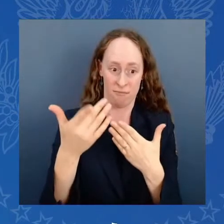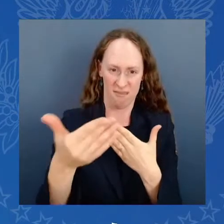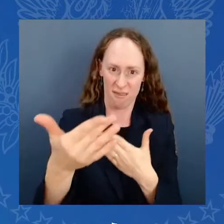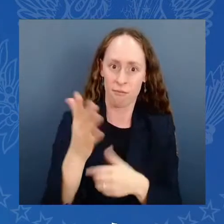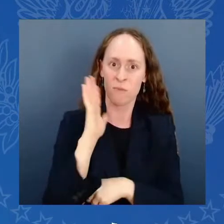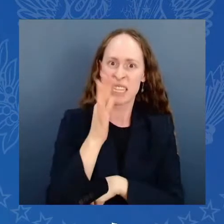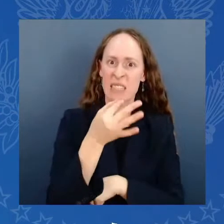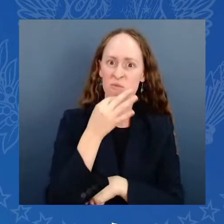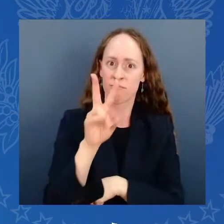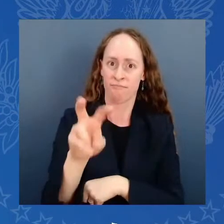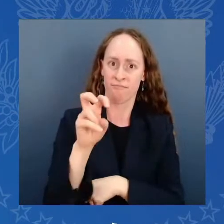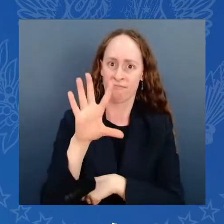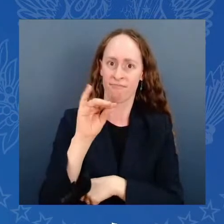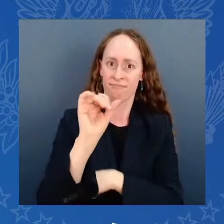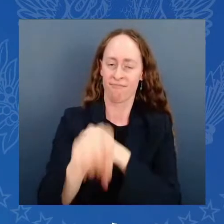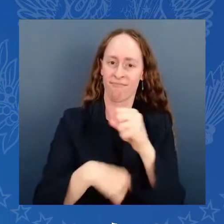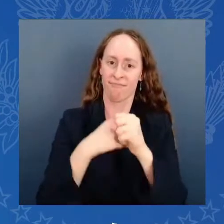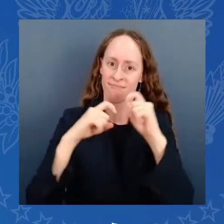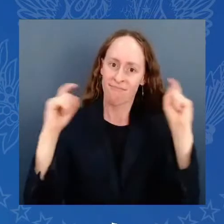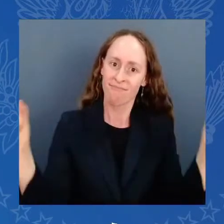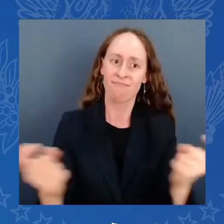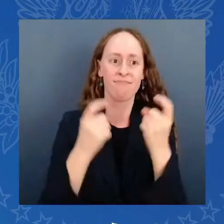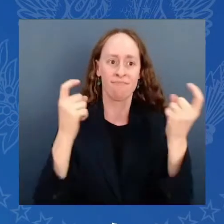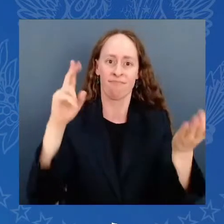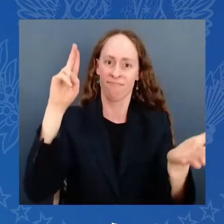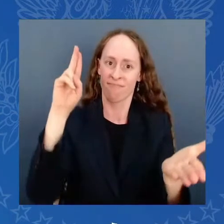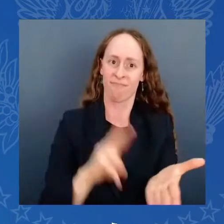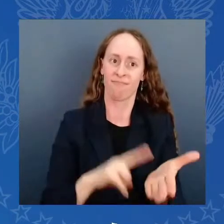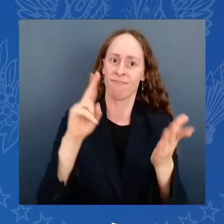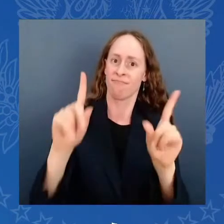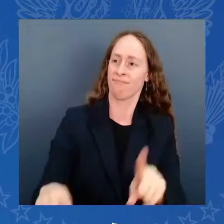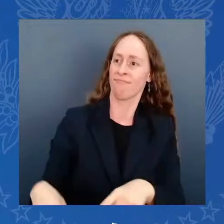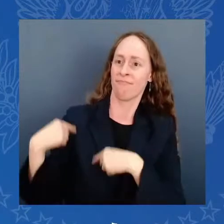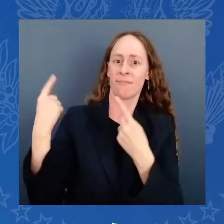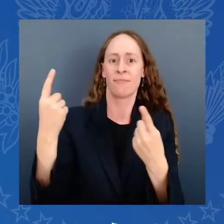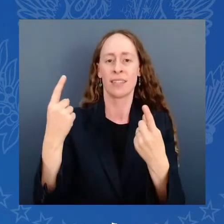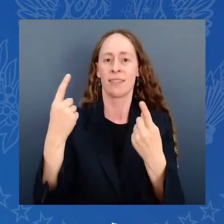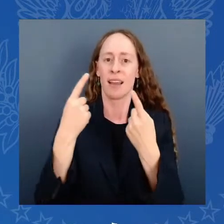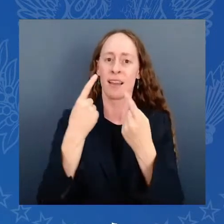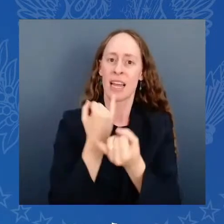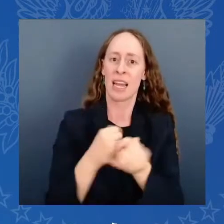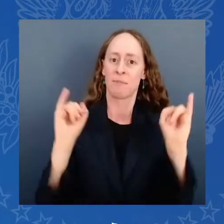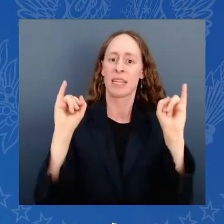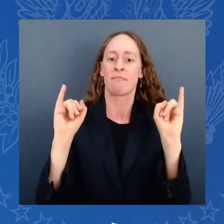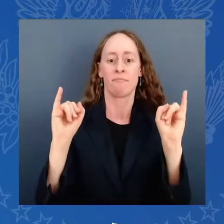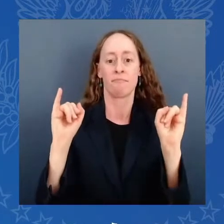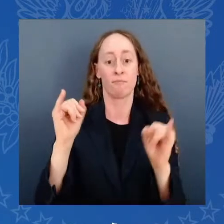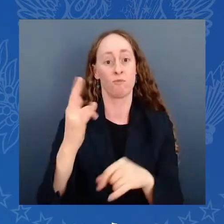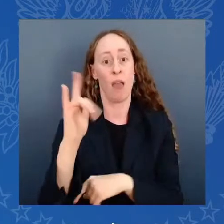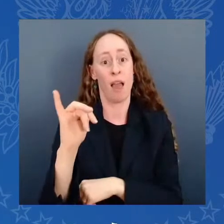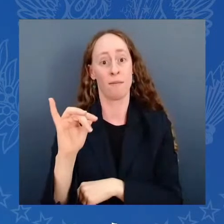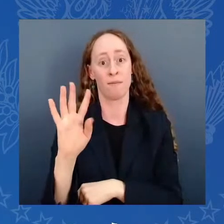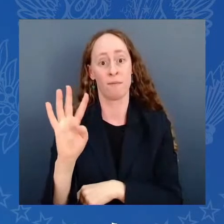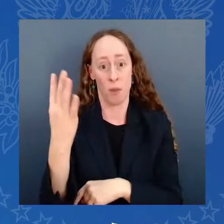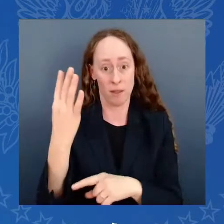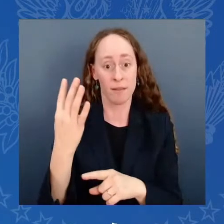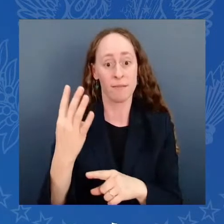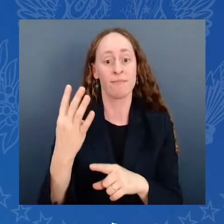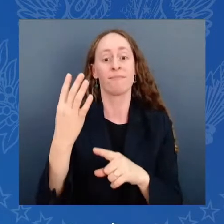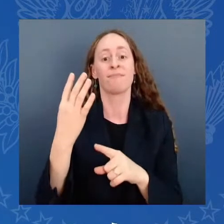July 4th of 2026 will be a moment not only about our past, but about our future. Imagine that